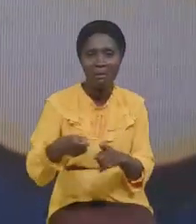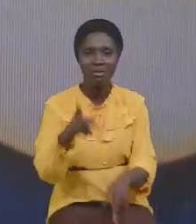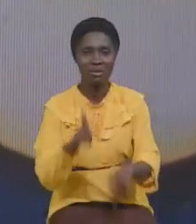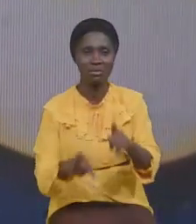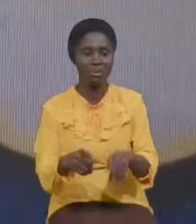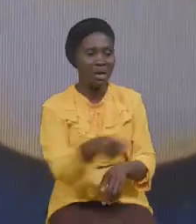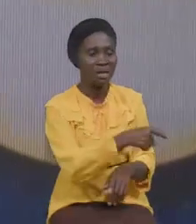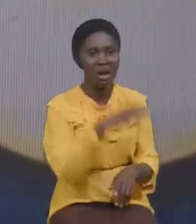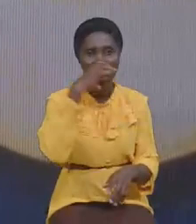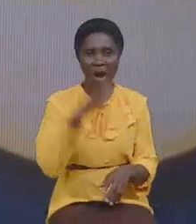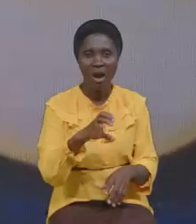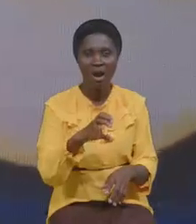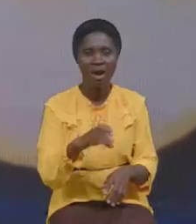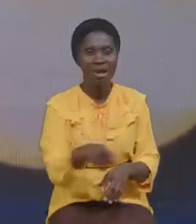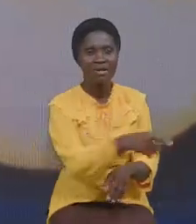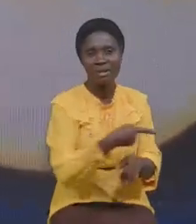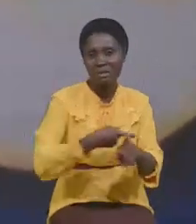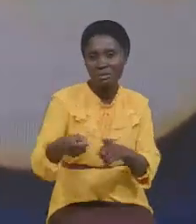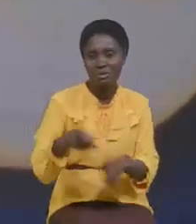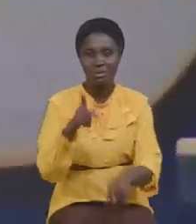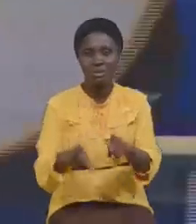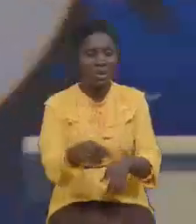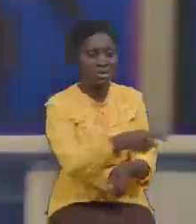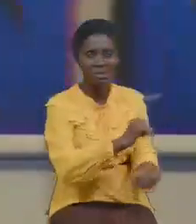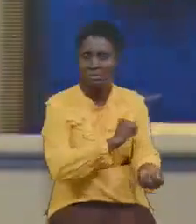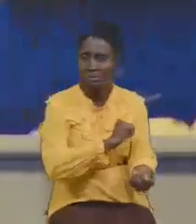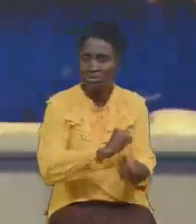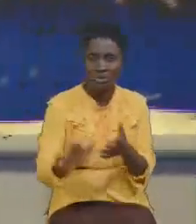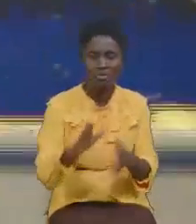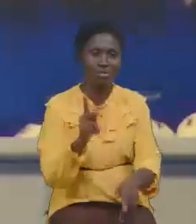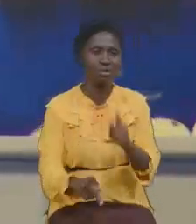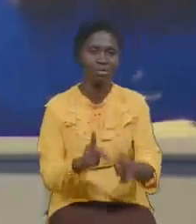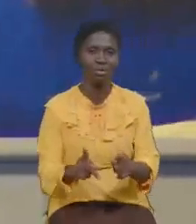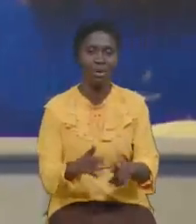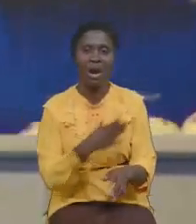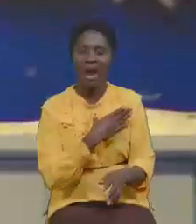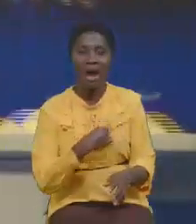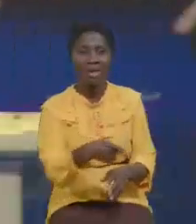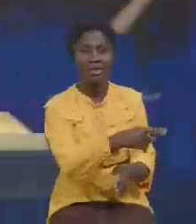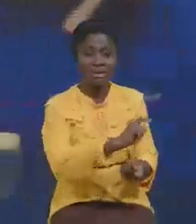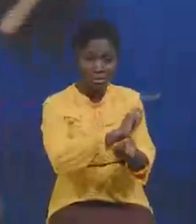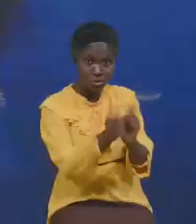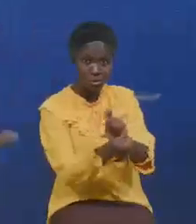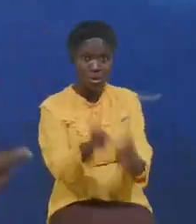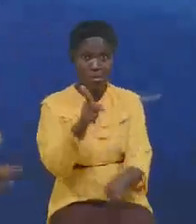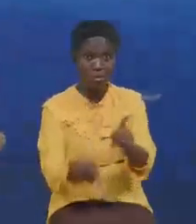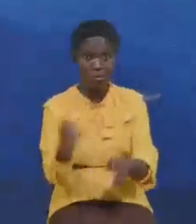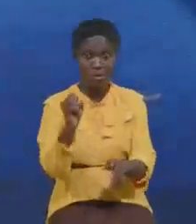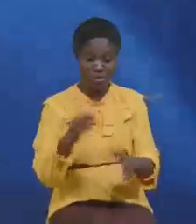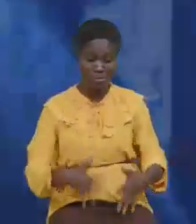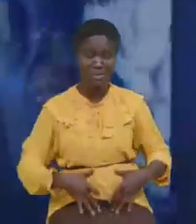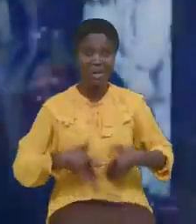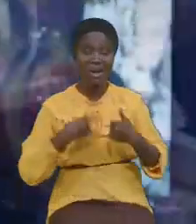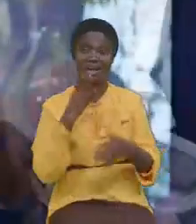they injure people, they destroy people, and they turn people's lives